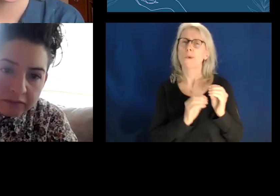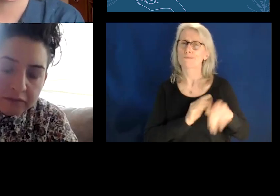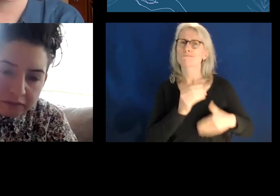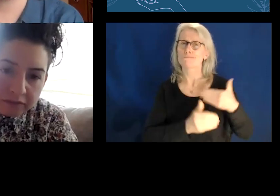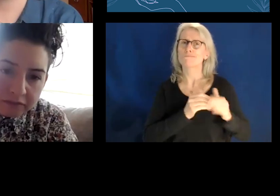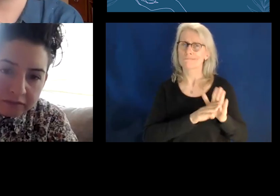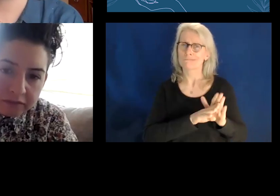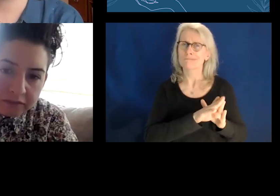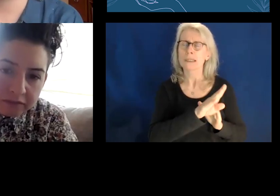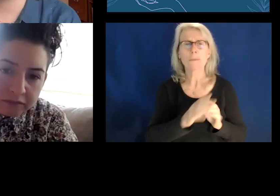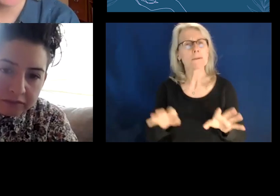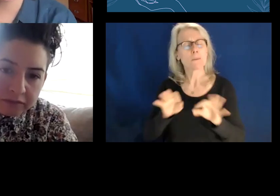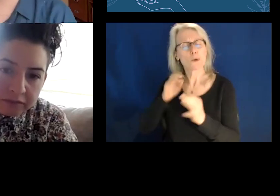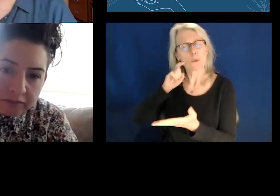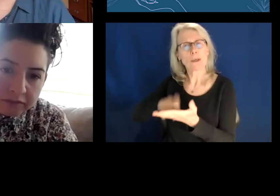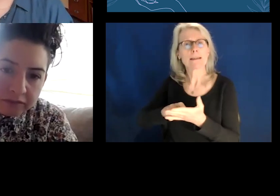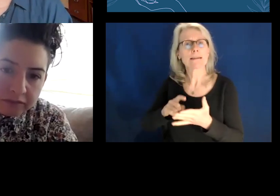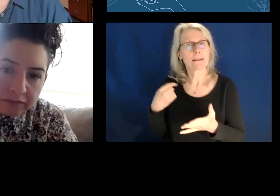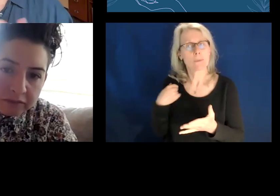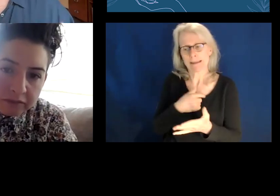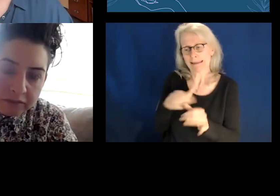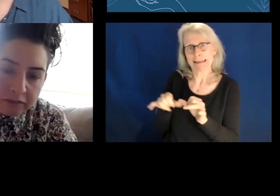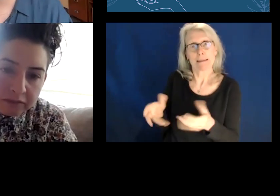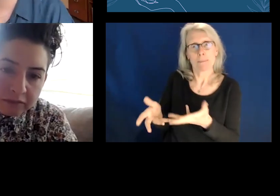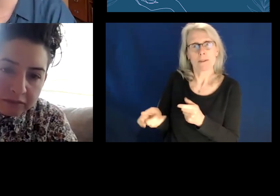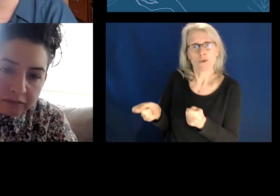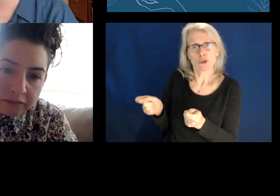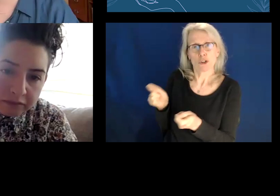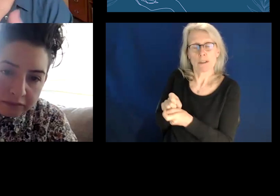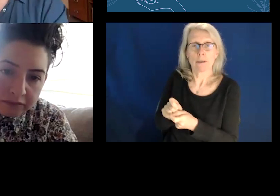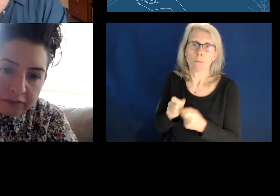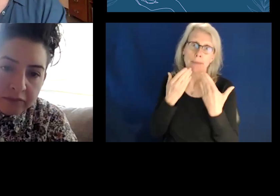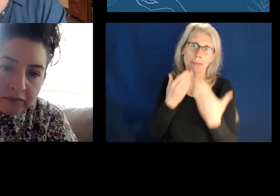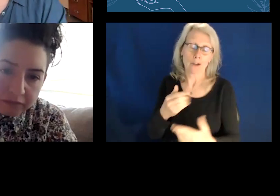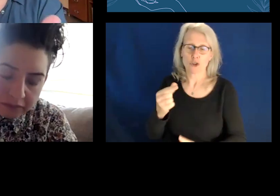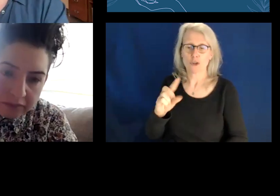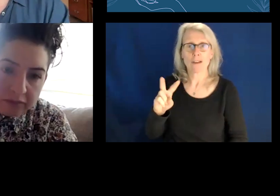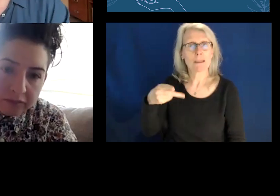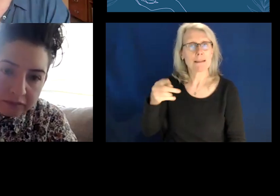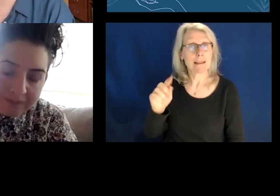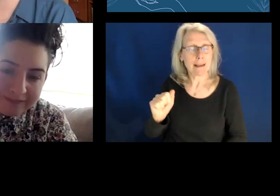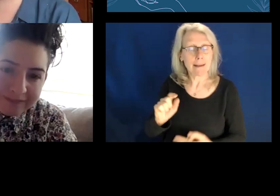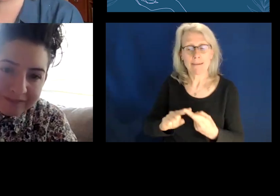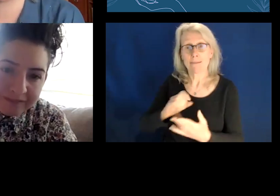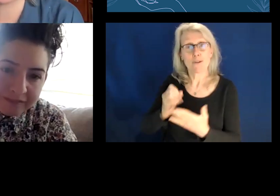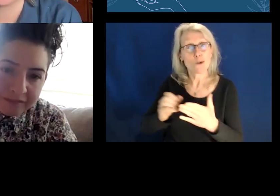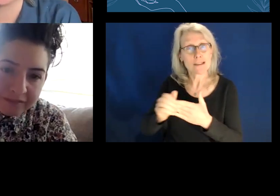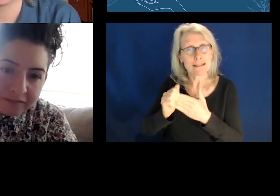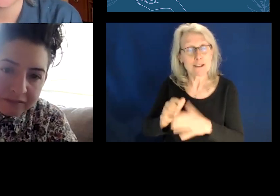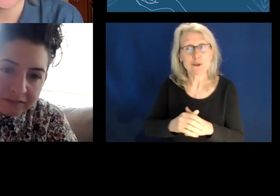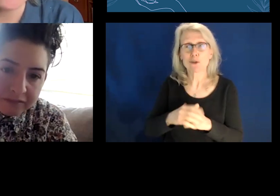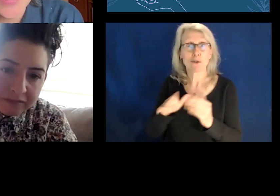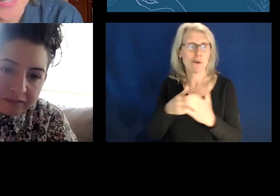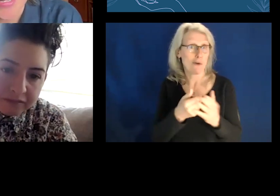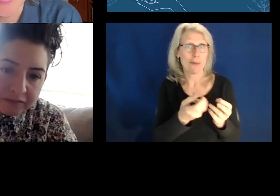shifted. And it's shifted in part because of organizations like the GVPTA and arts leaders, our panelists that we have in the